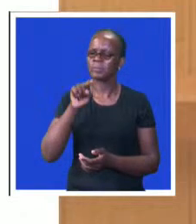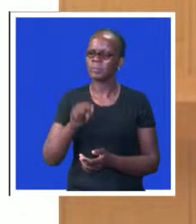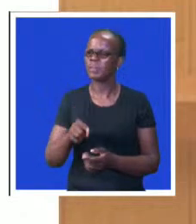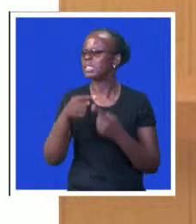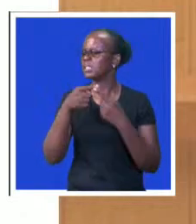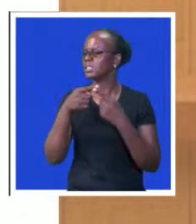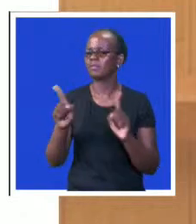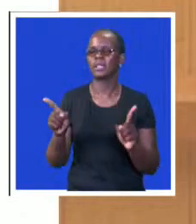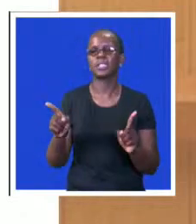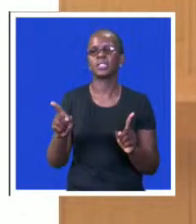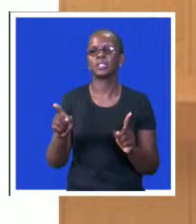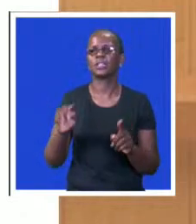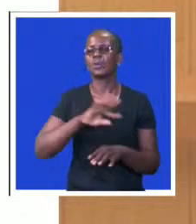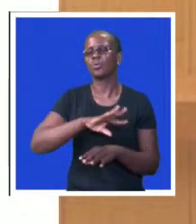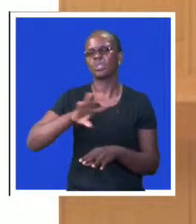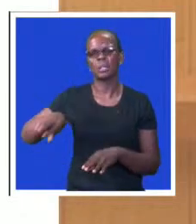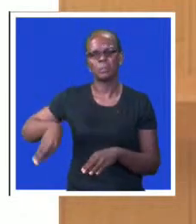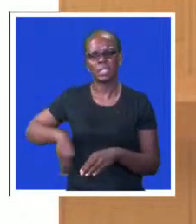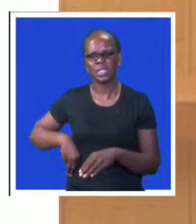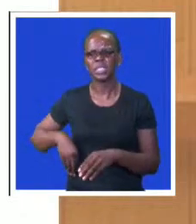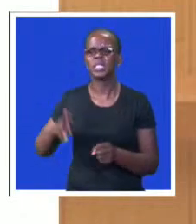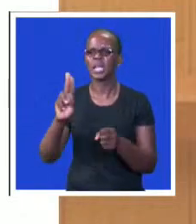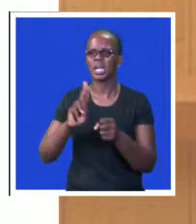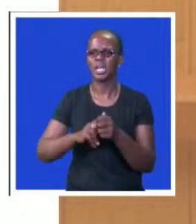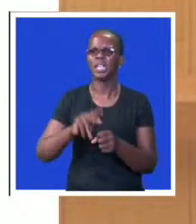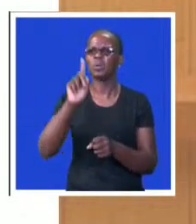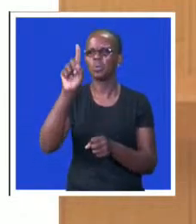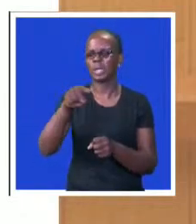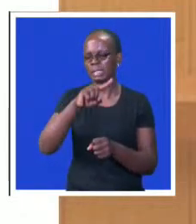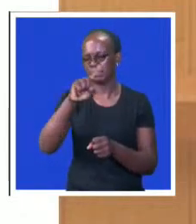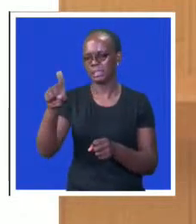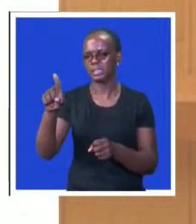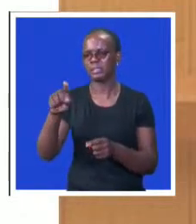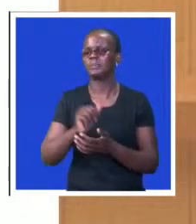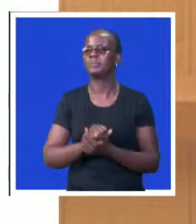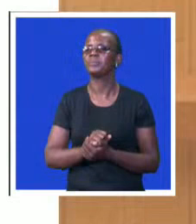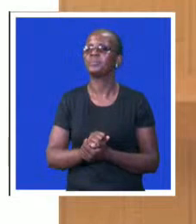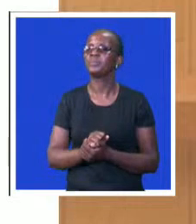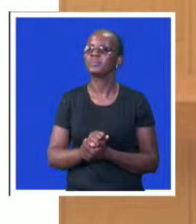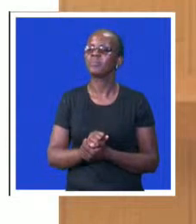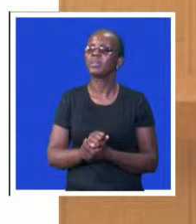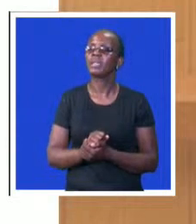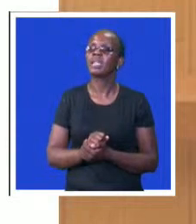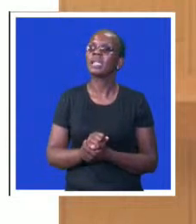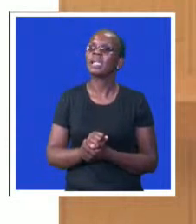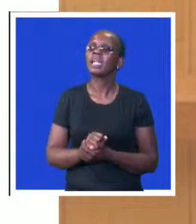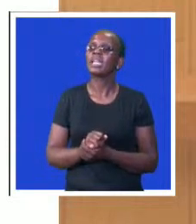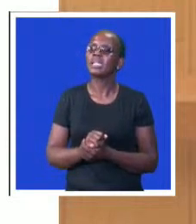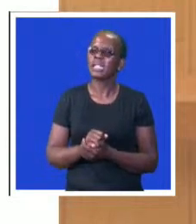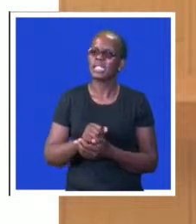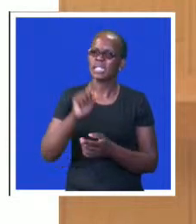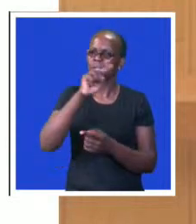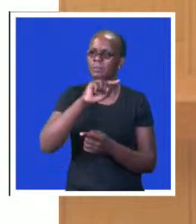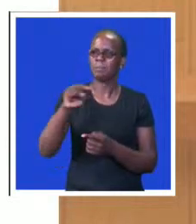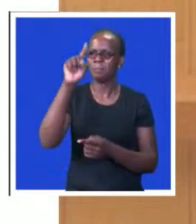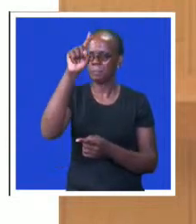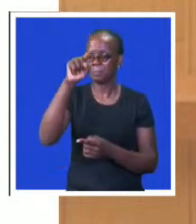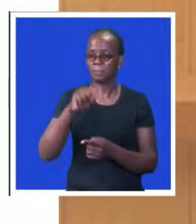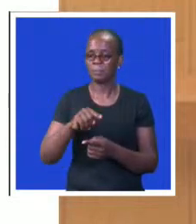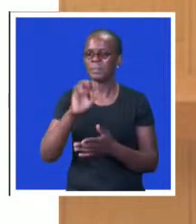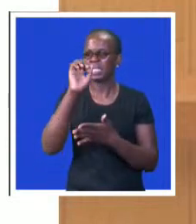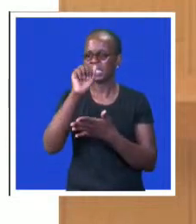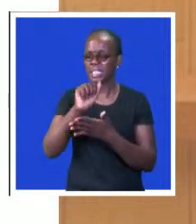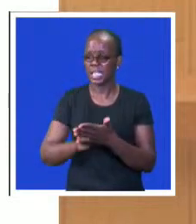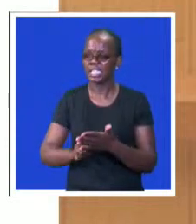from subtraction, addition, and multiplication. When we divide, we start from the left to the right.